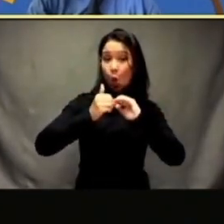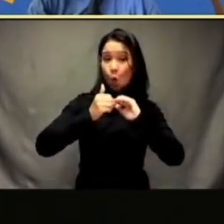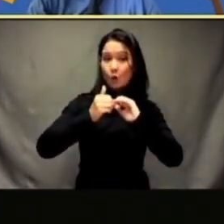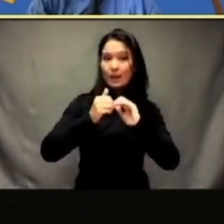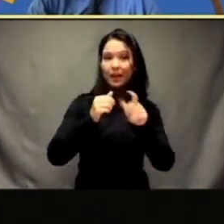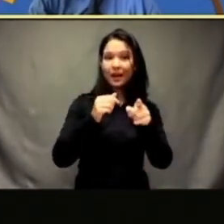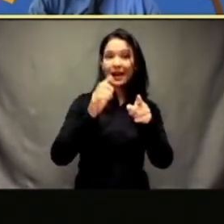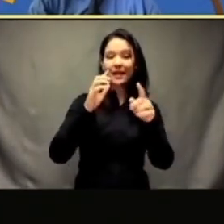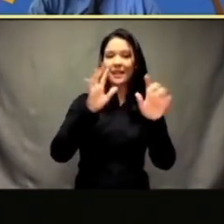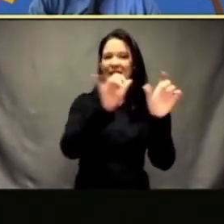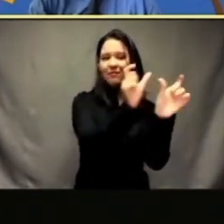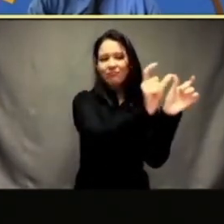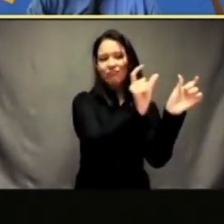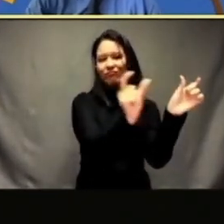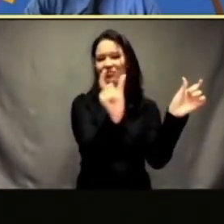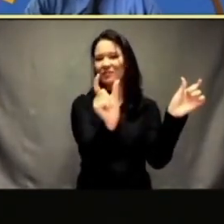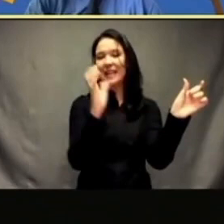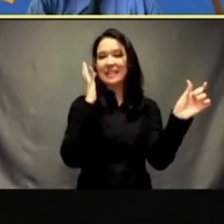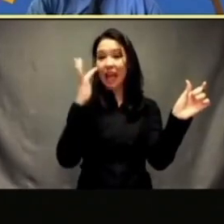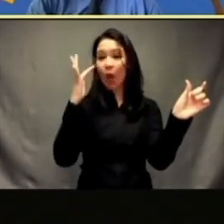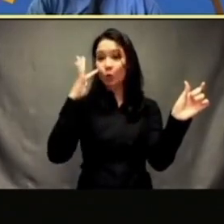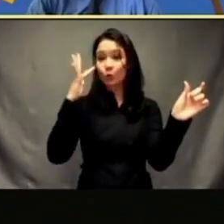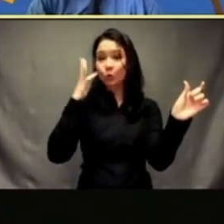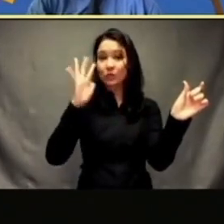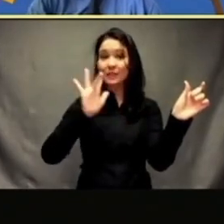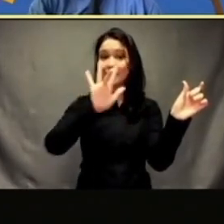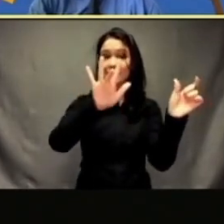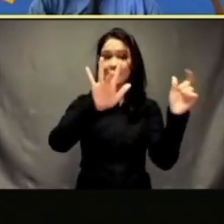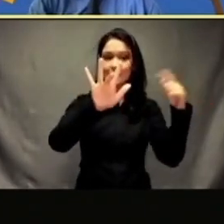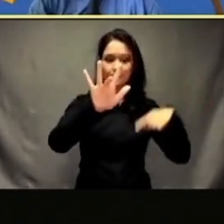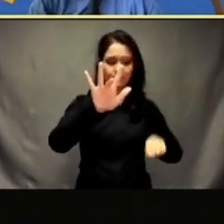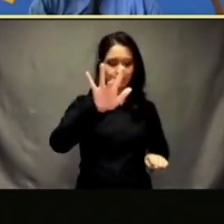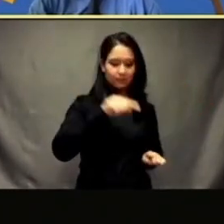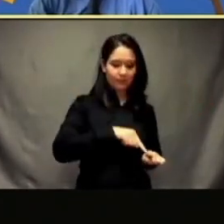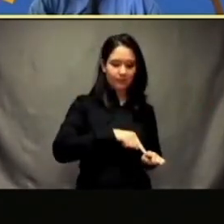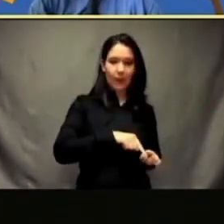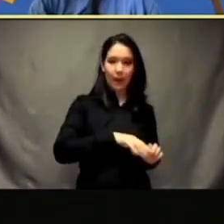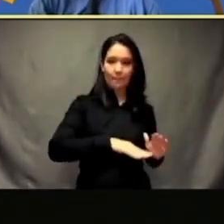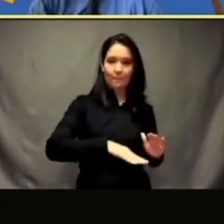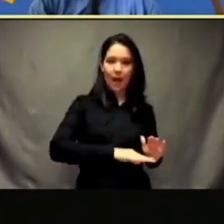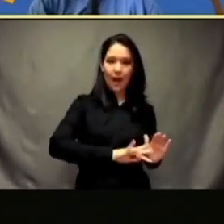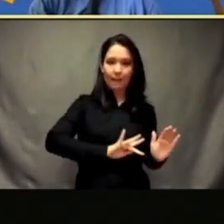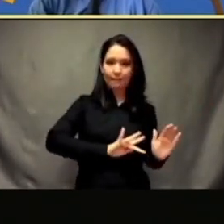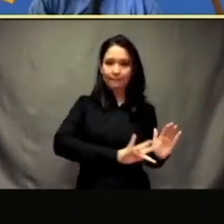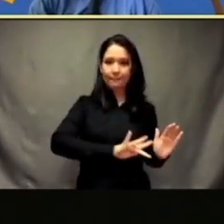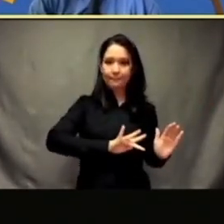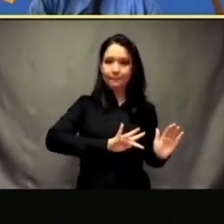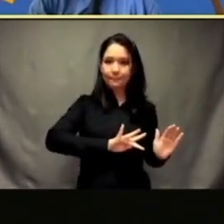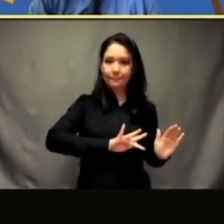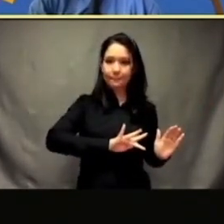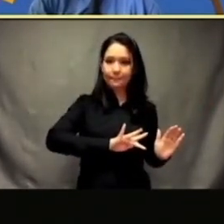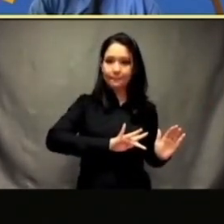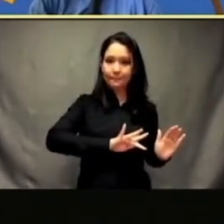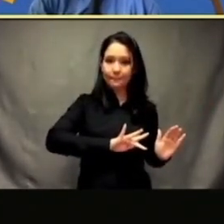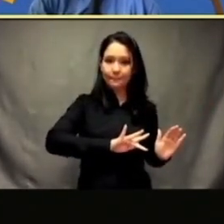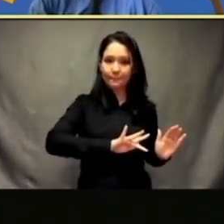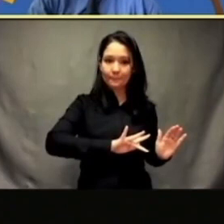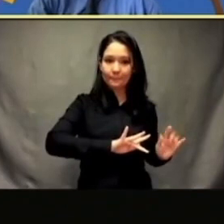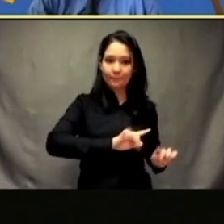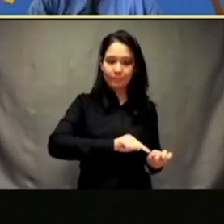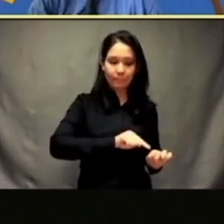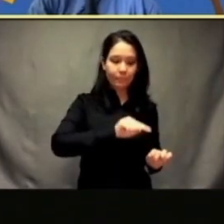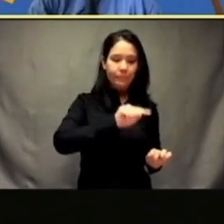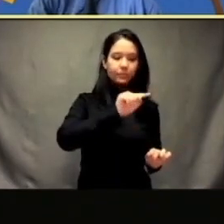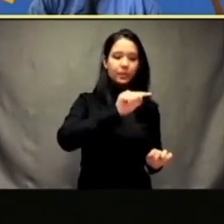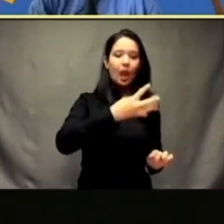go to sounds, and you go here to the button right here on the bottom, and you go to the